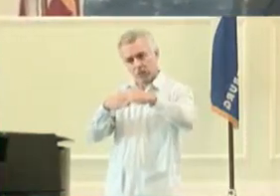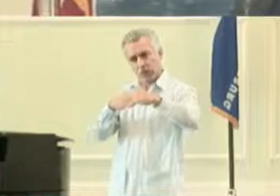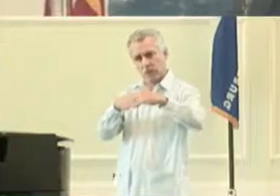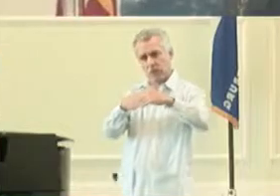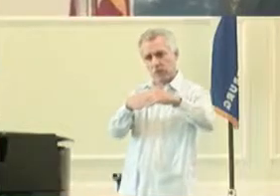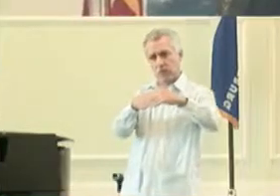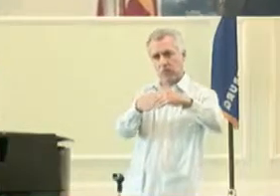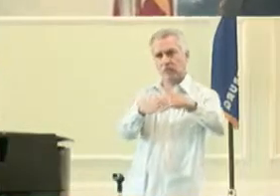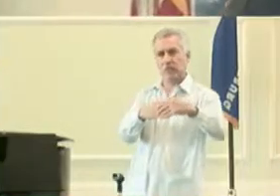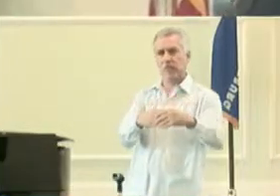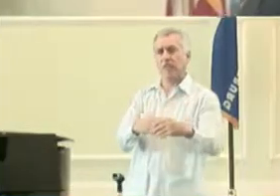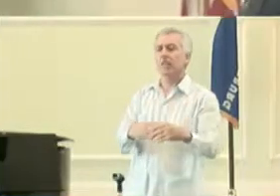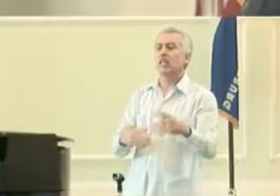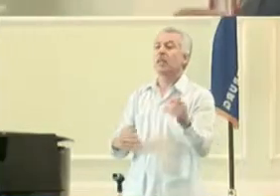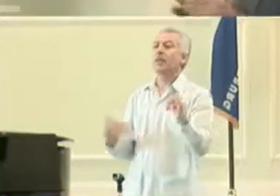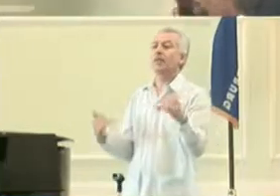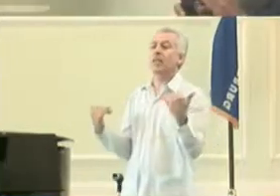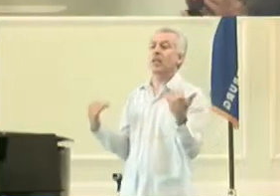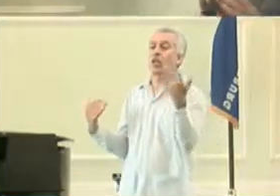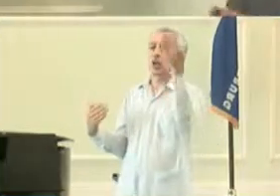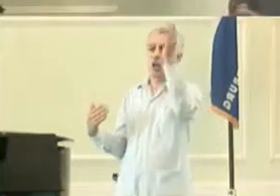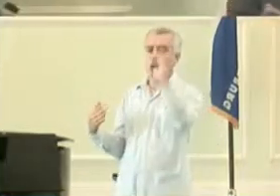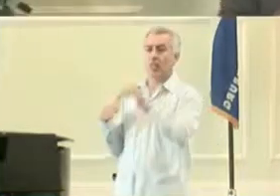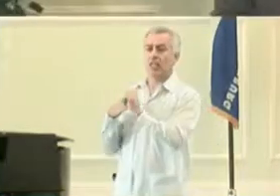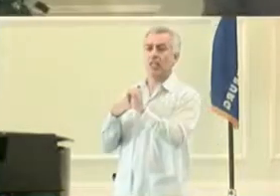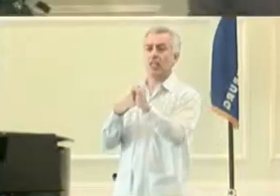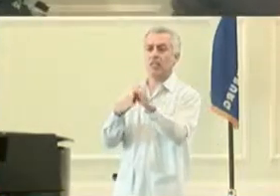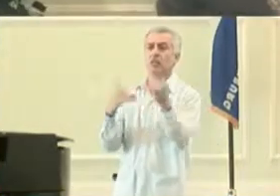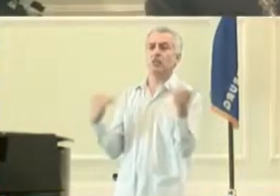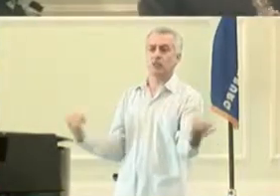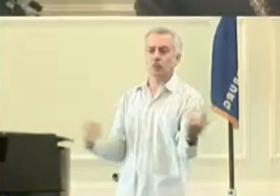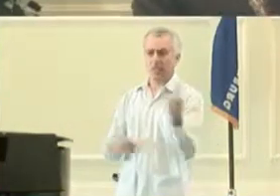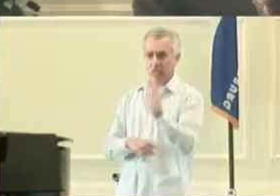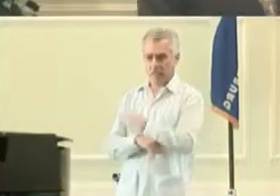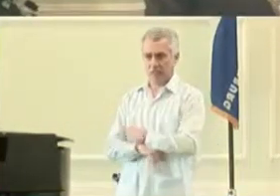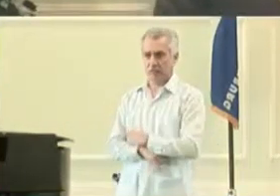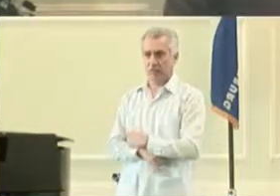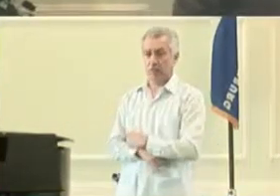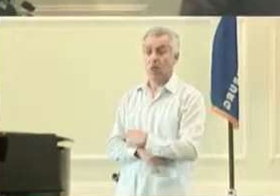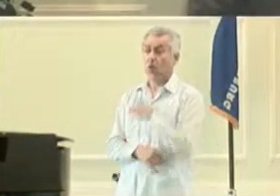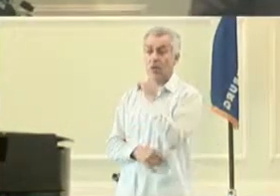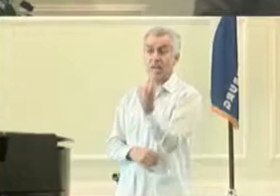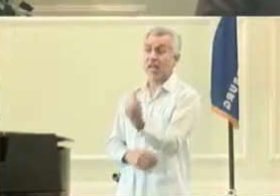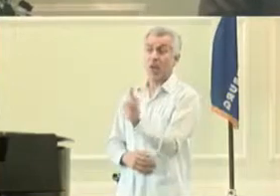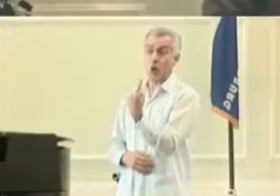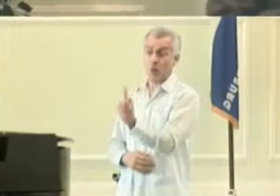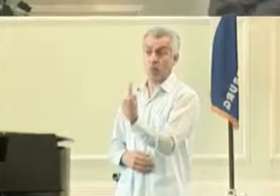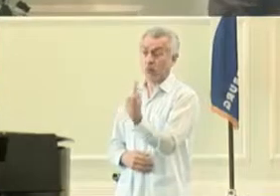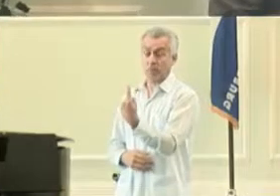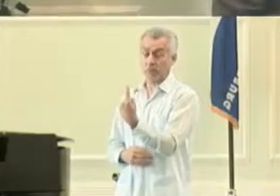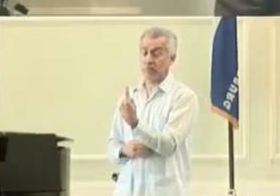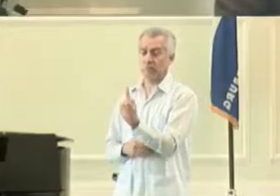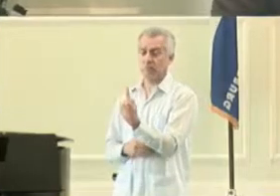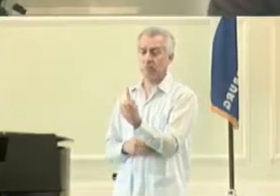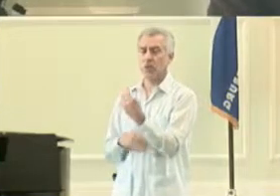way, which means that we are not alone in this journey. Yes, troubles may come, and